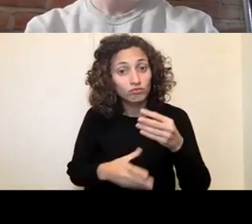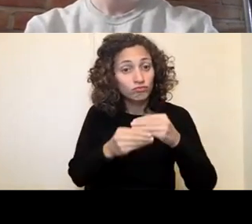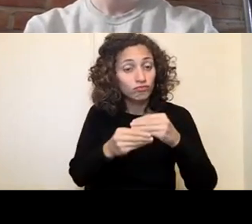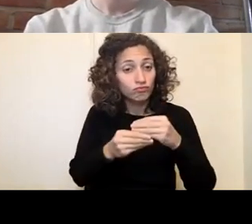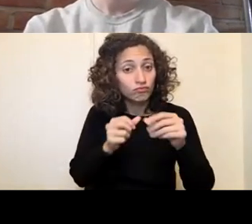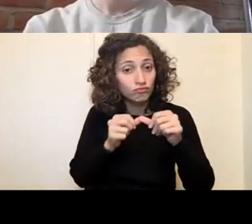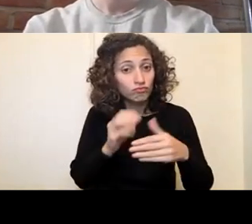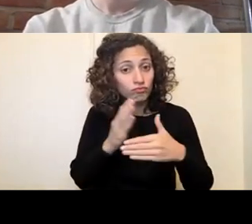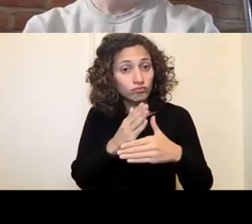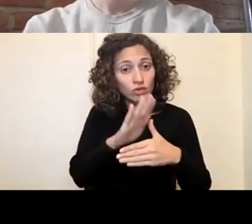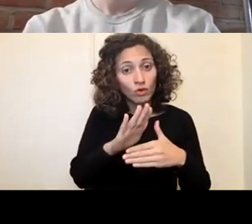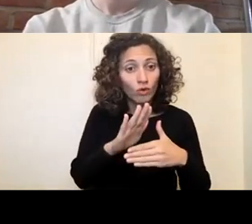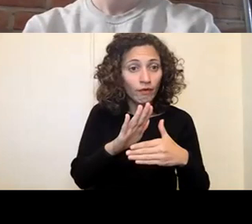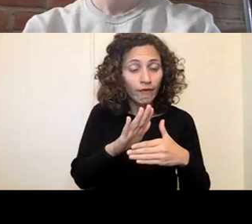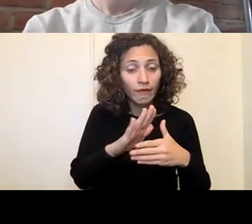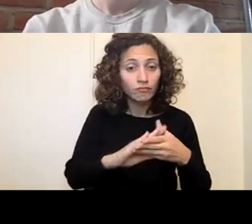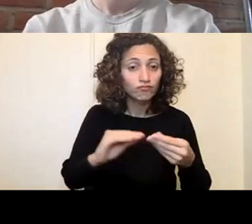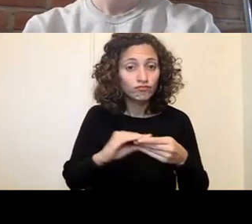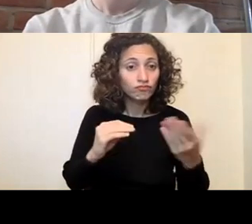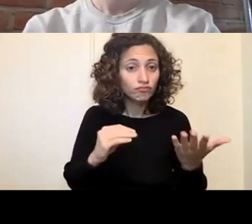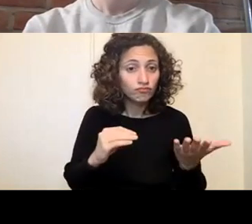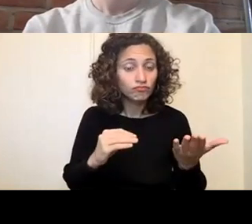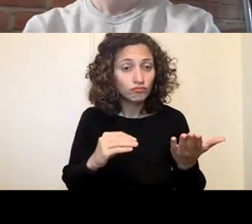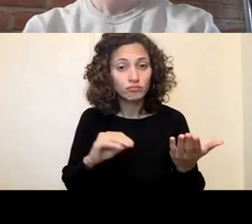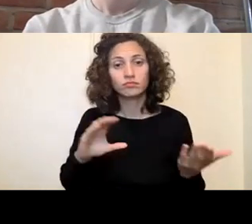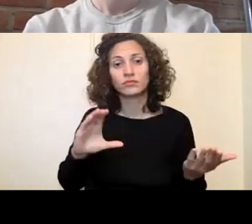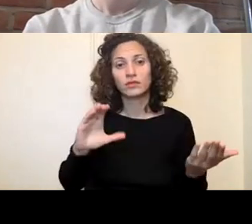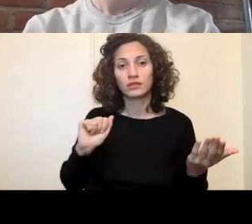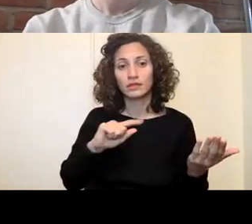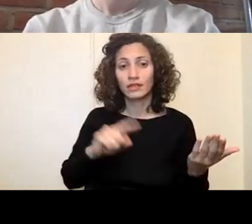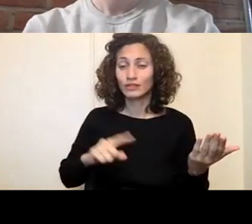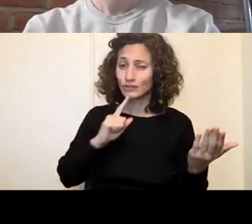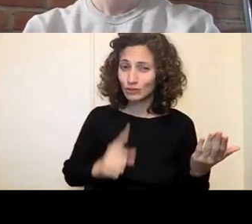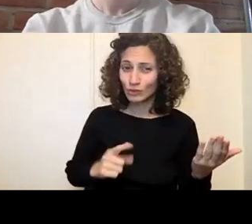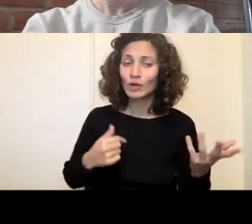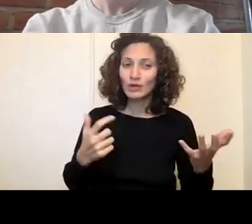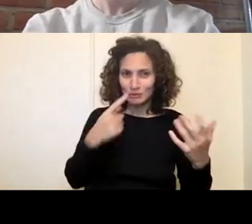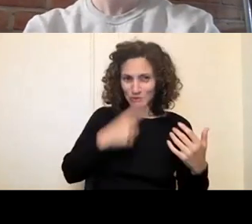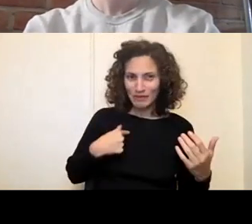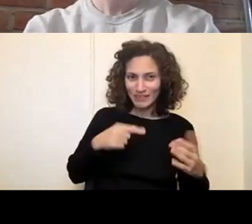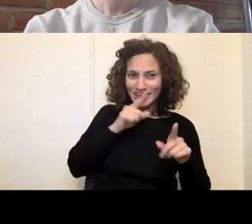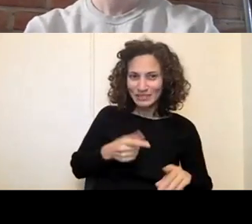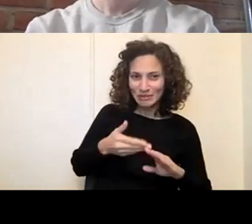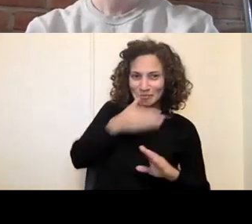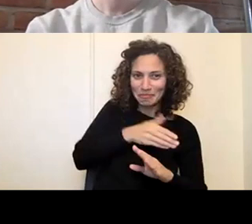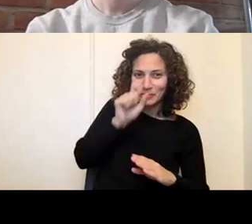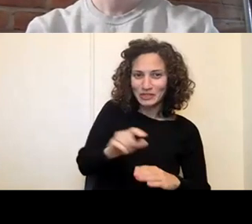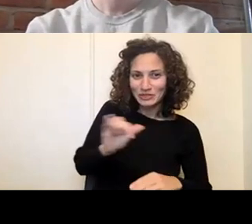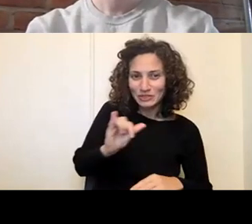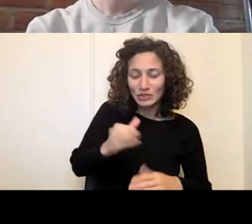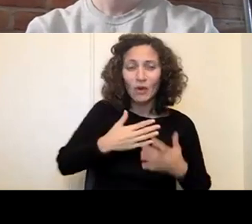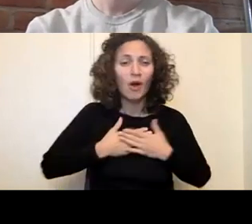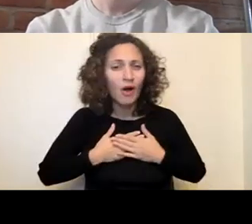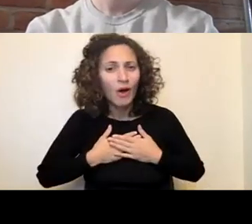to share your response first? Sure. Do you mind if I answer the last question too? Oh,